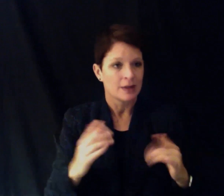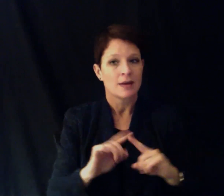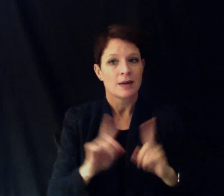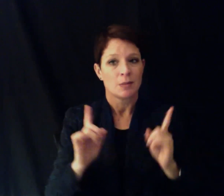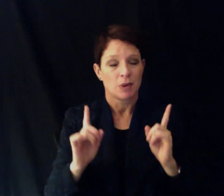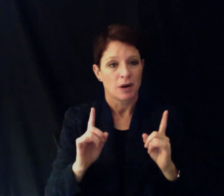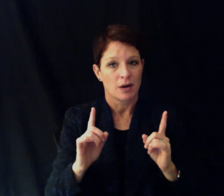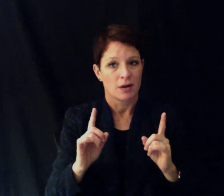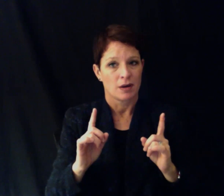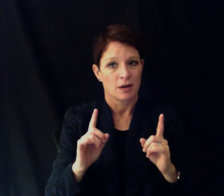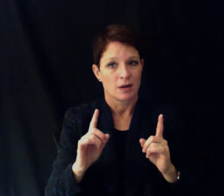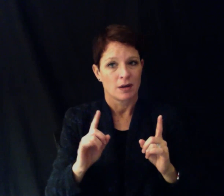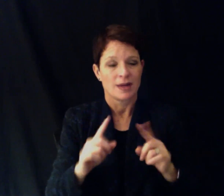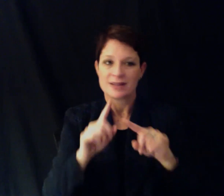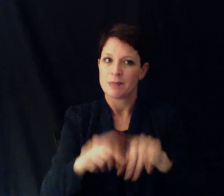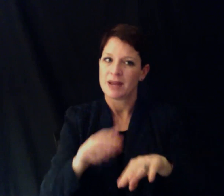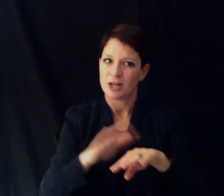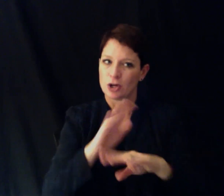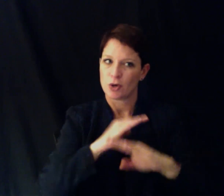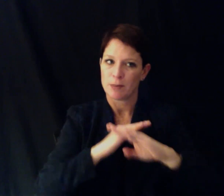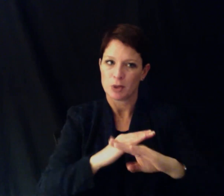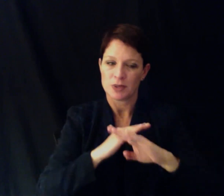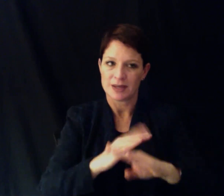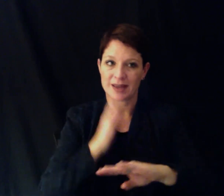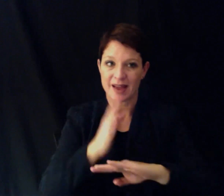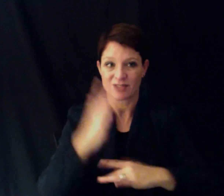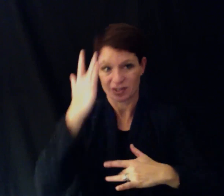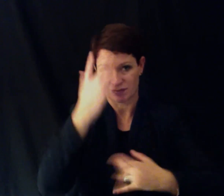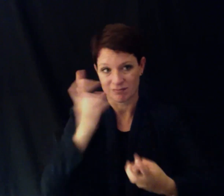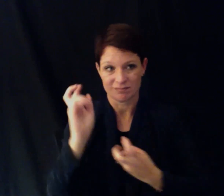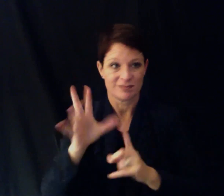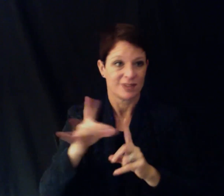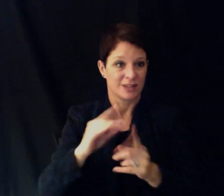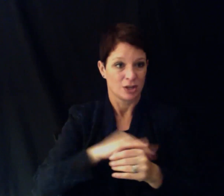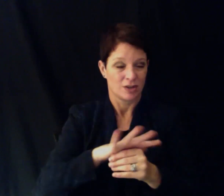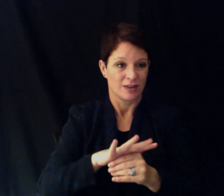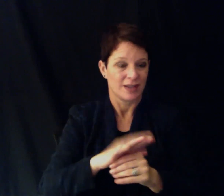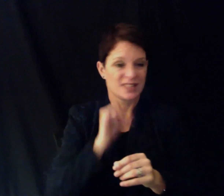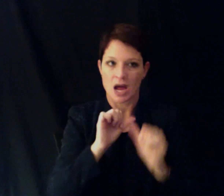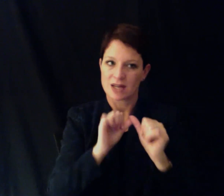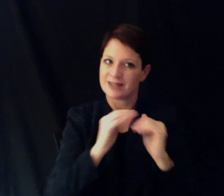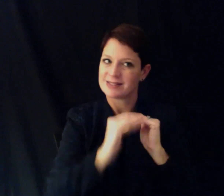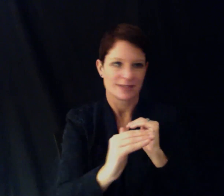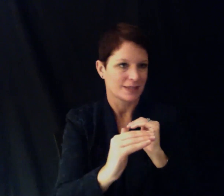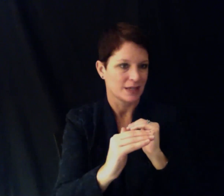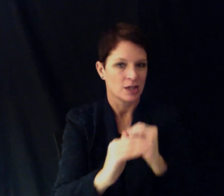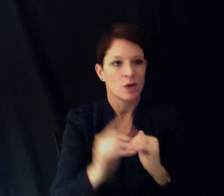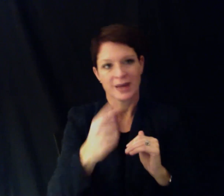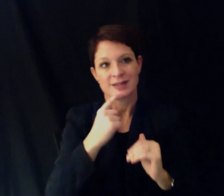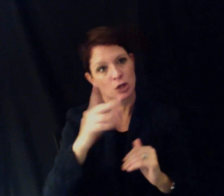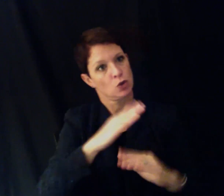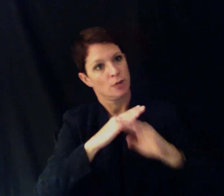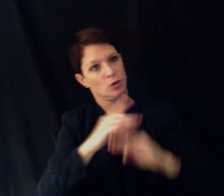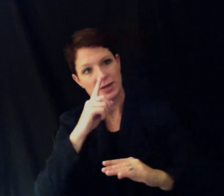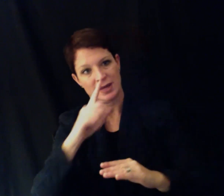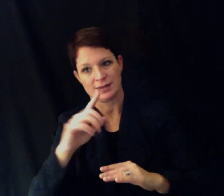getting counting on your immunity after you've been infected is that it's not very consistent. We can't say like your immunity is